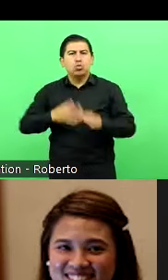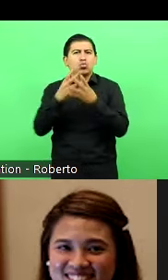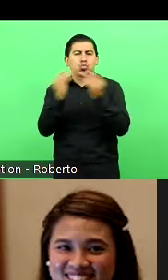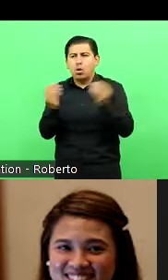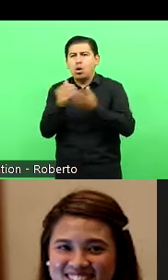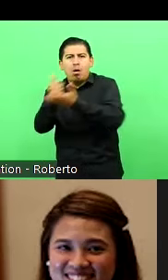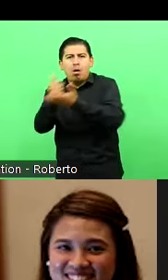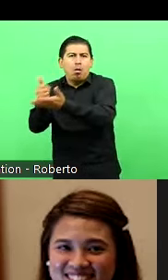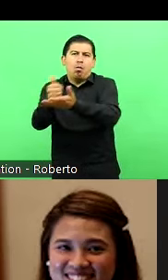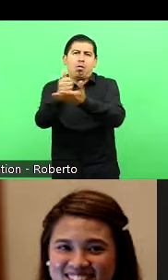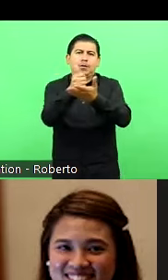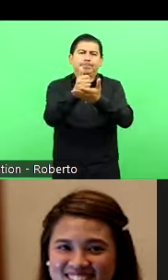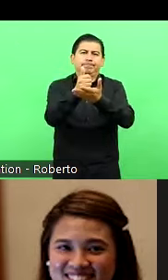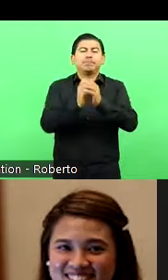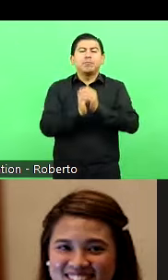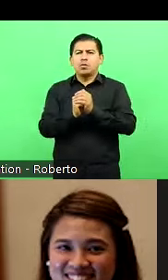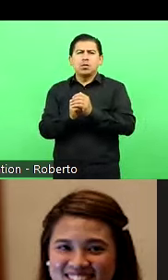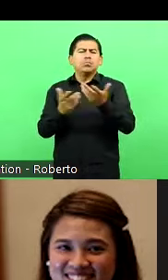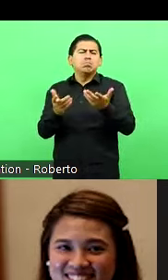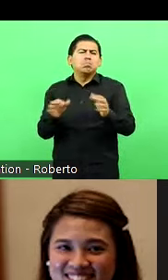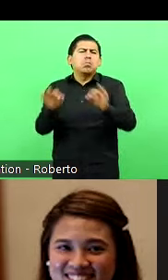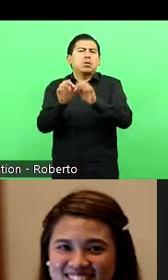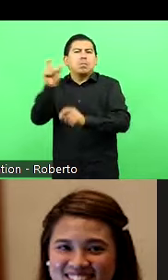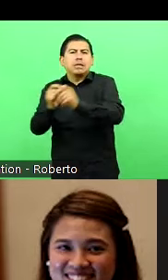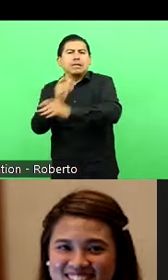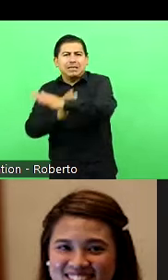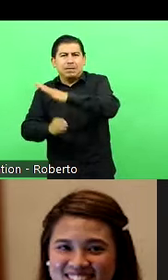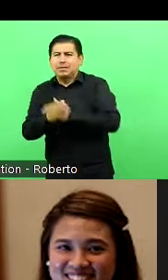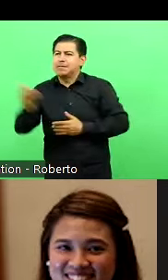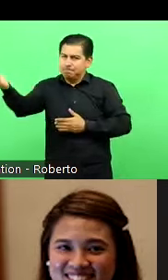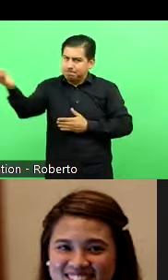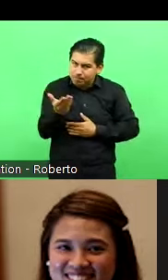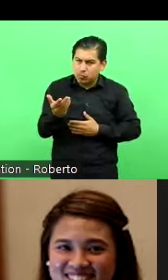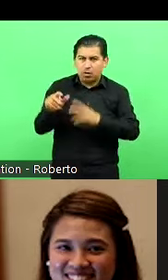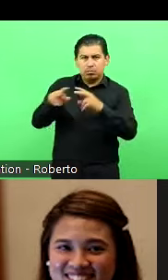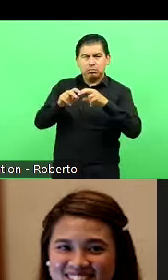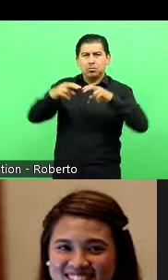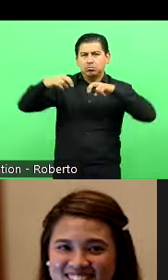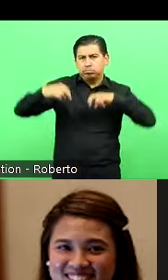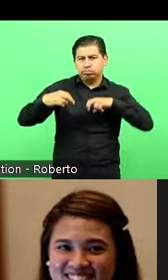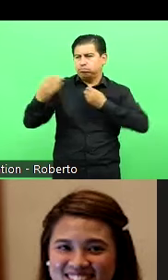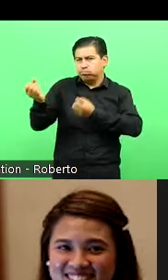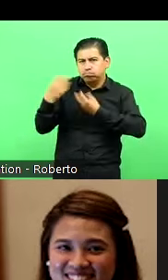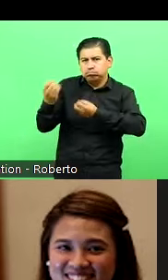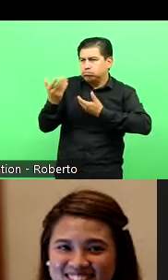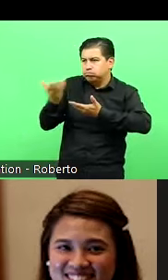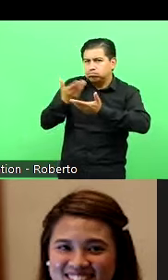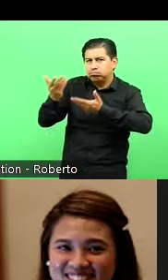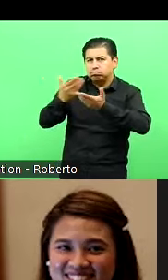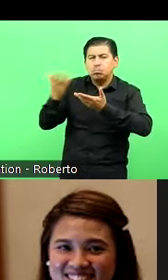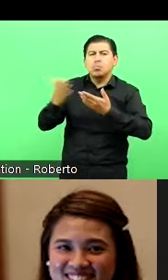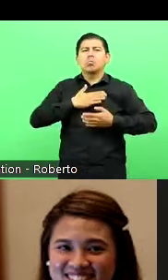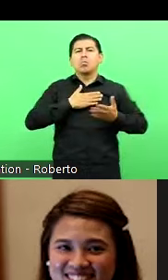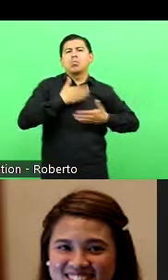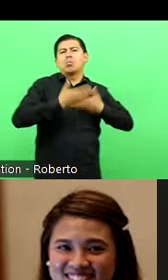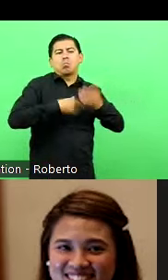governance to participate as well in the exercise. So for example, the national government is also there because in the